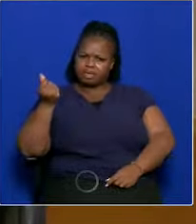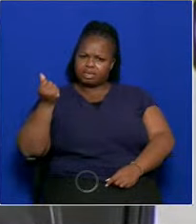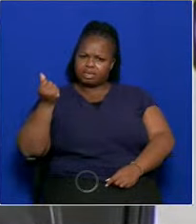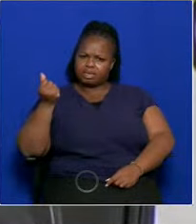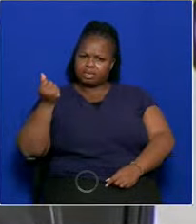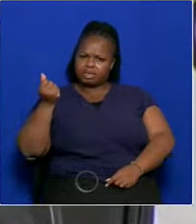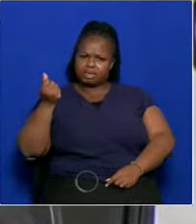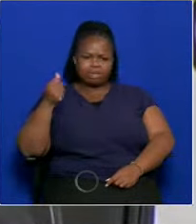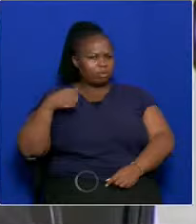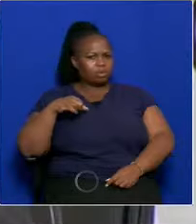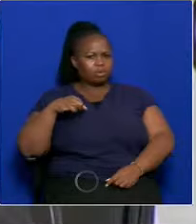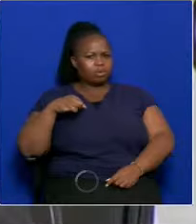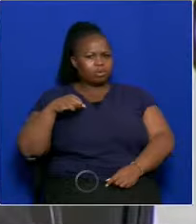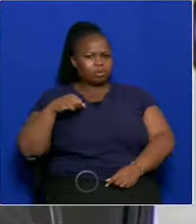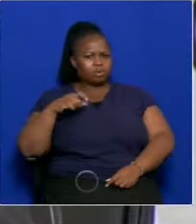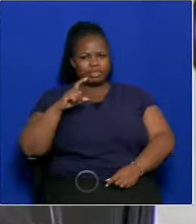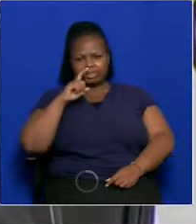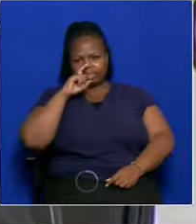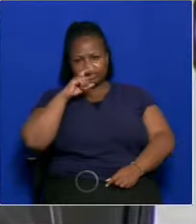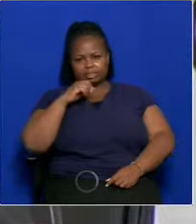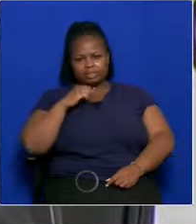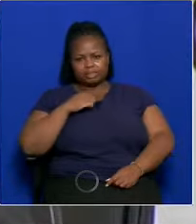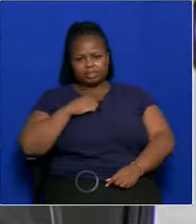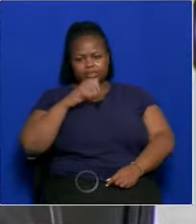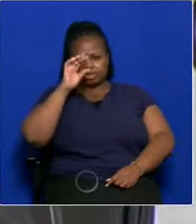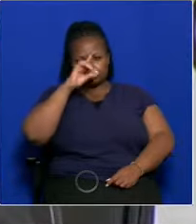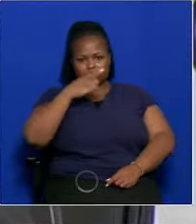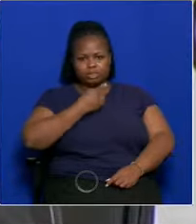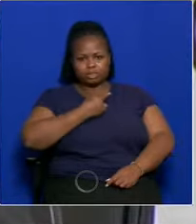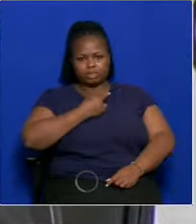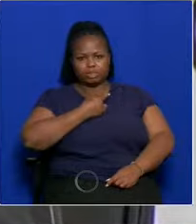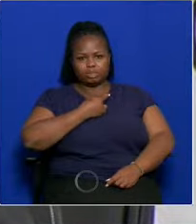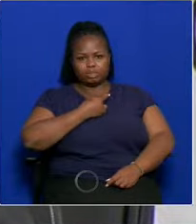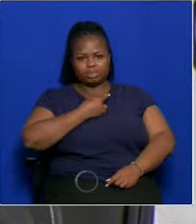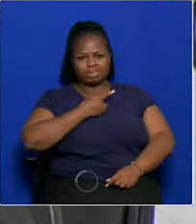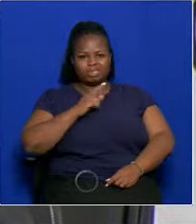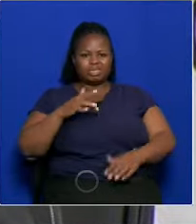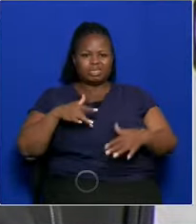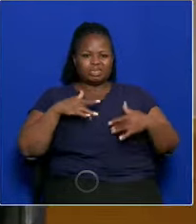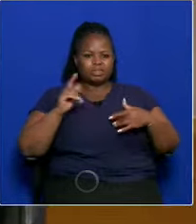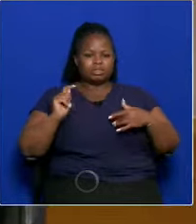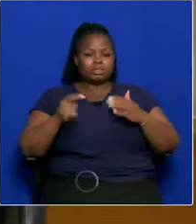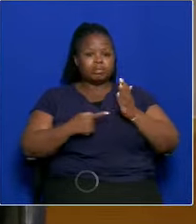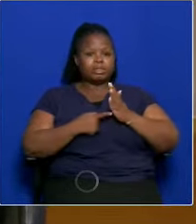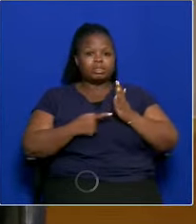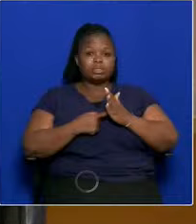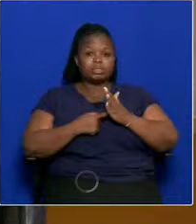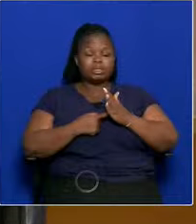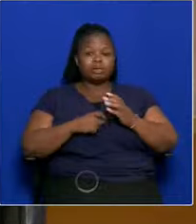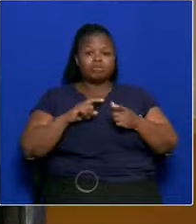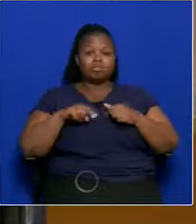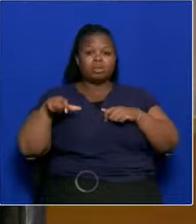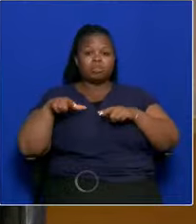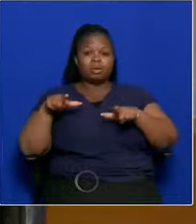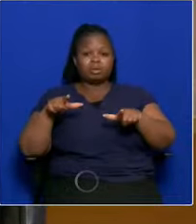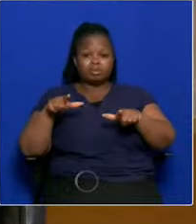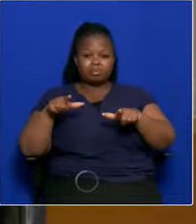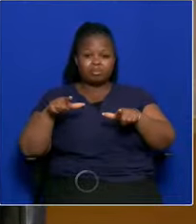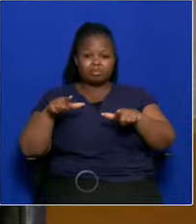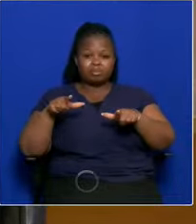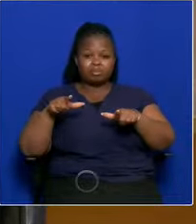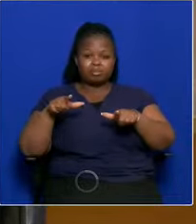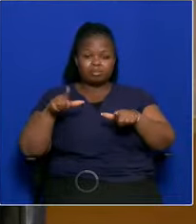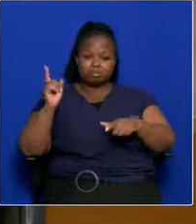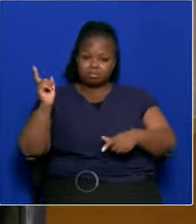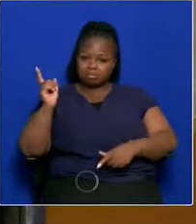My sister's daughter stays in Tembisa. She came with the money. She came from Limpopo to... Yes.